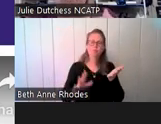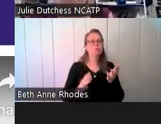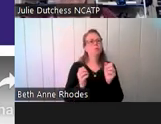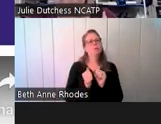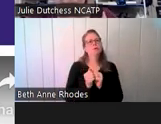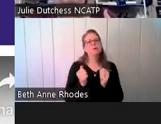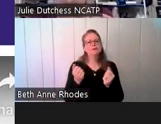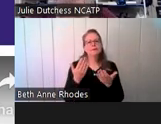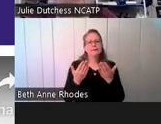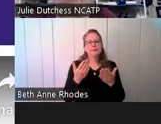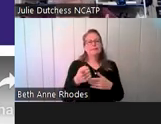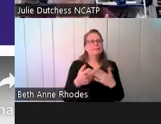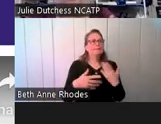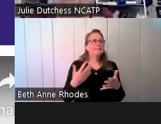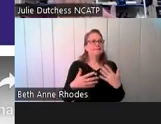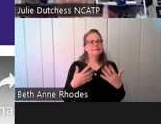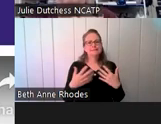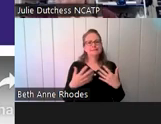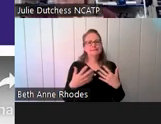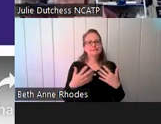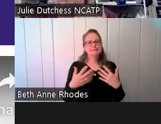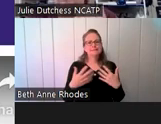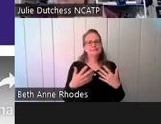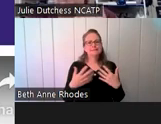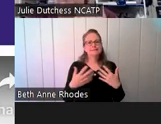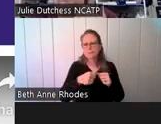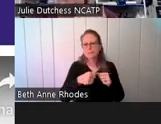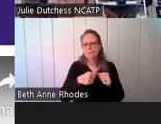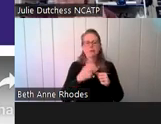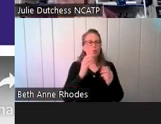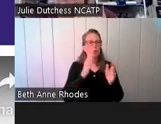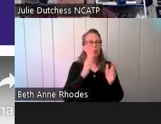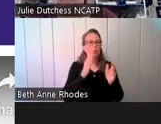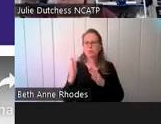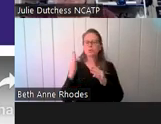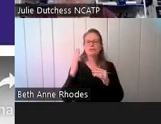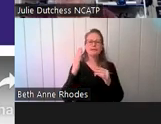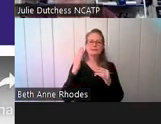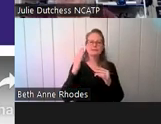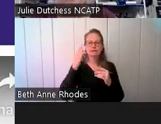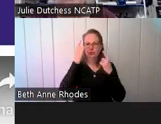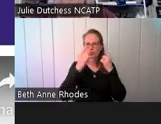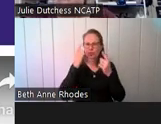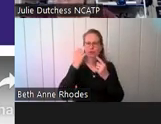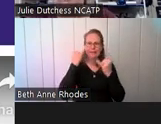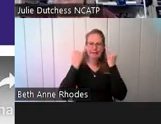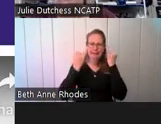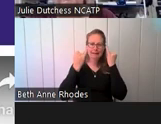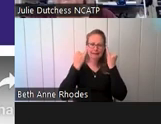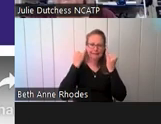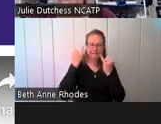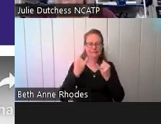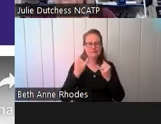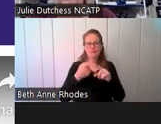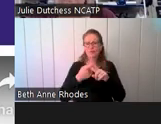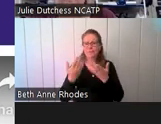maybe they're having difficulties with remembering or organizing their thoughts and ideas and their research.